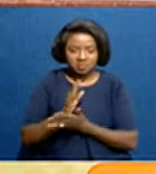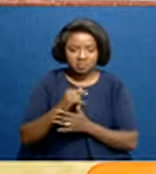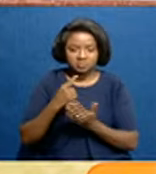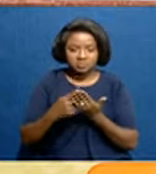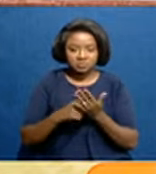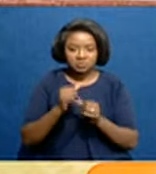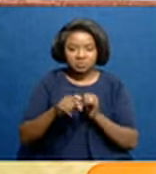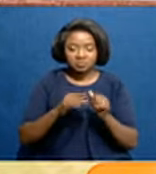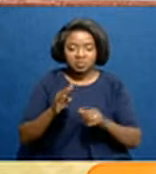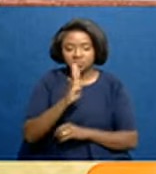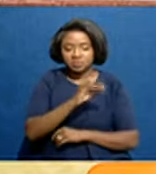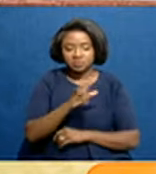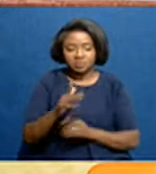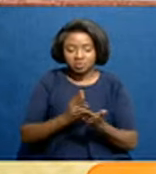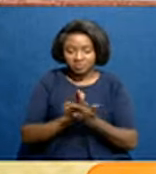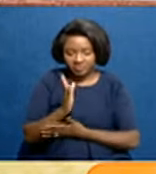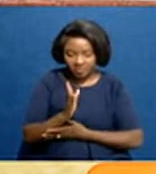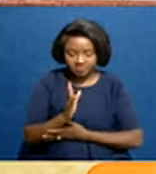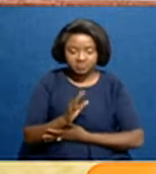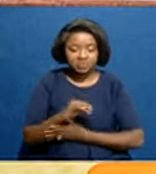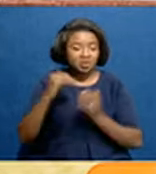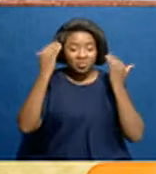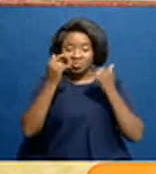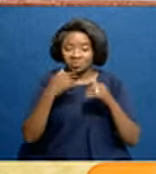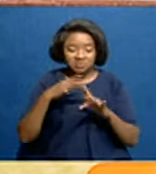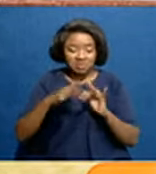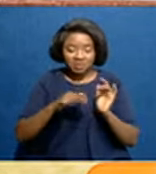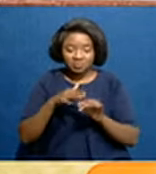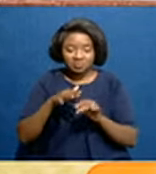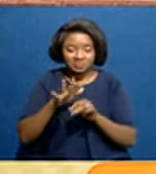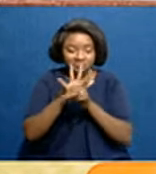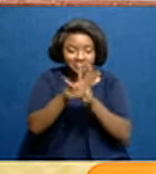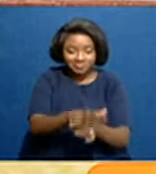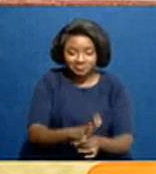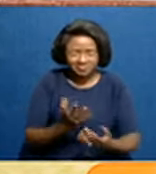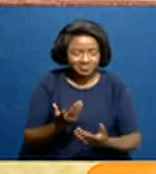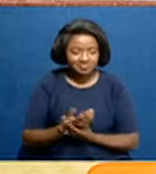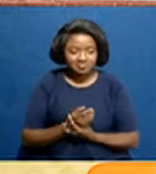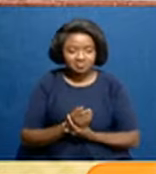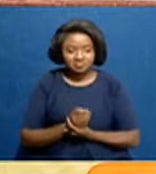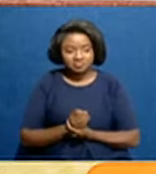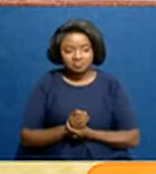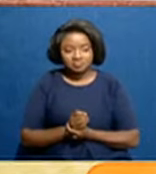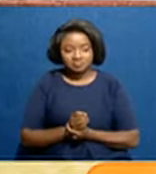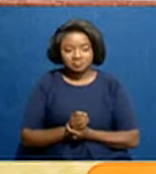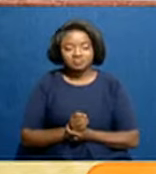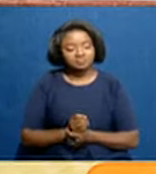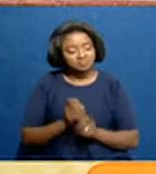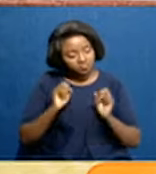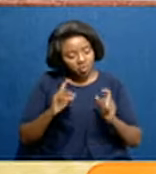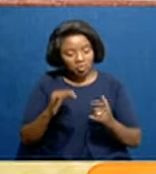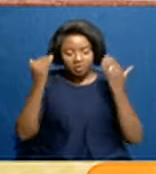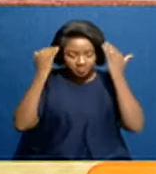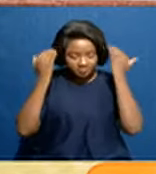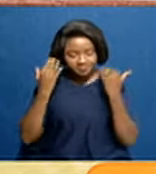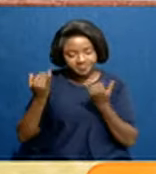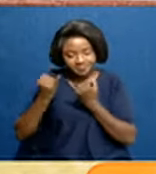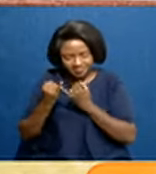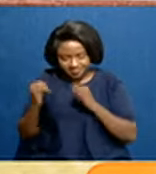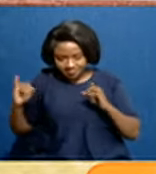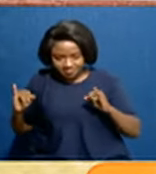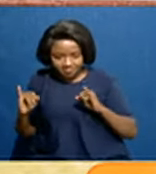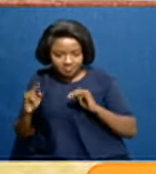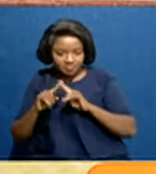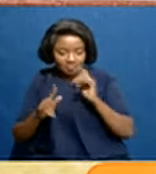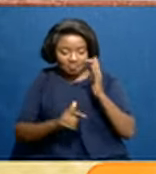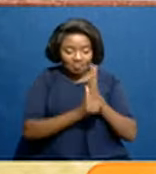rights. Okay? Even when you talk about judicial independence, when you read Section 20,